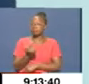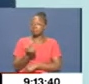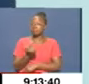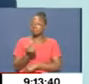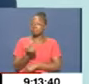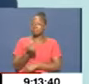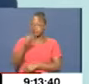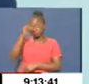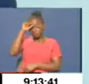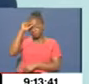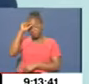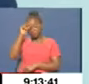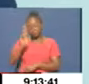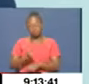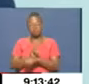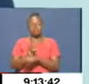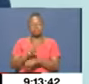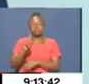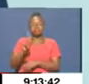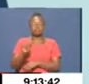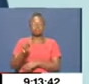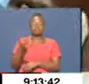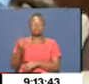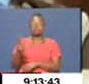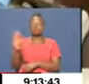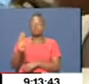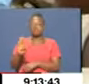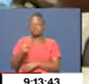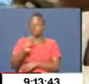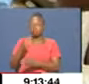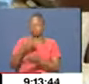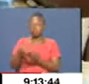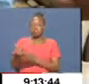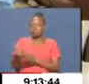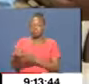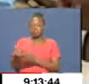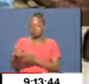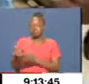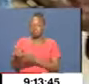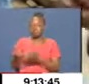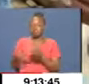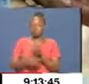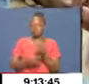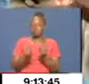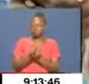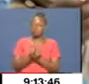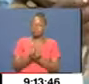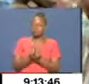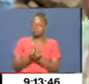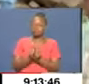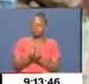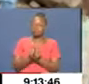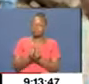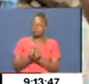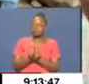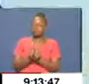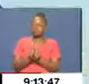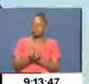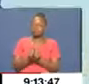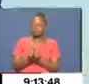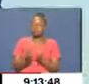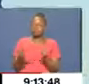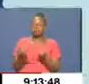government 1.2 billion to procure. That is for the month of October. Now for the month of